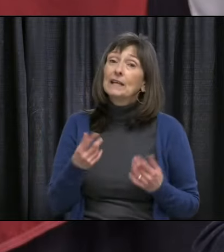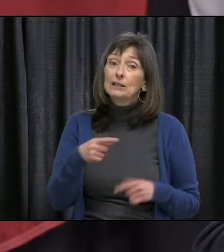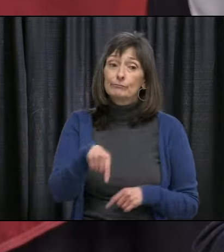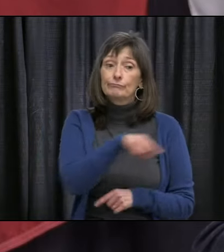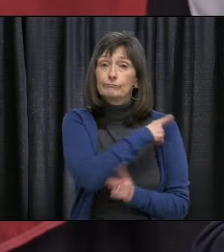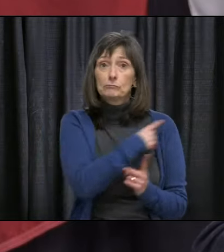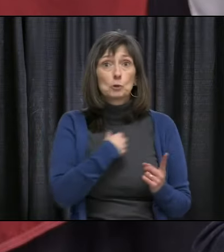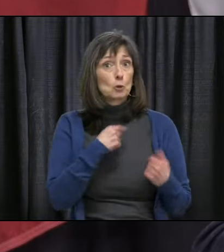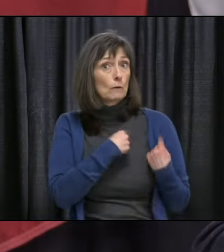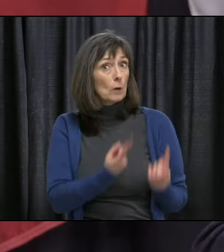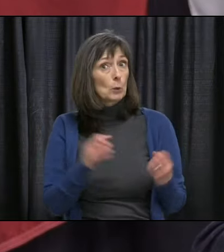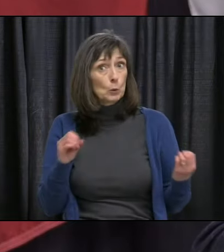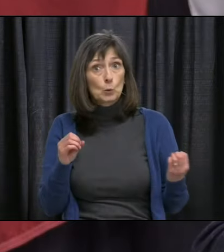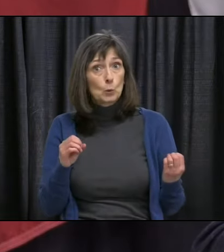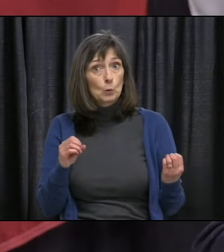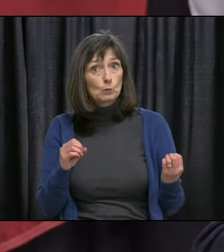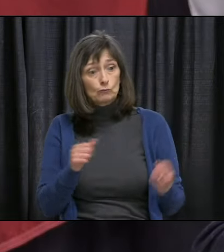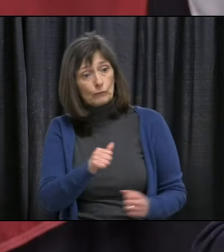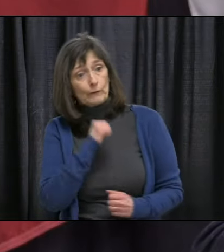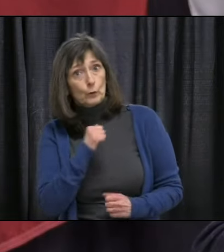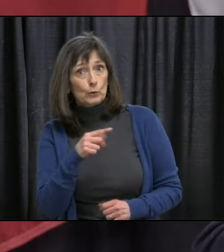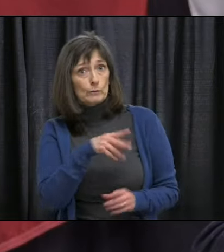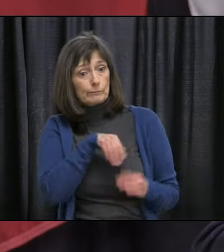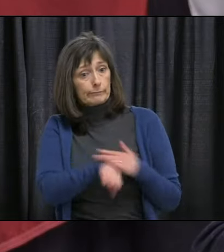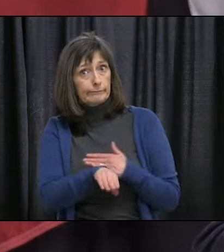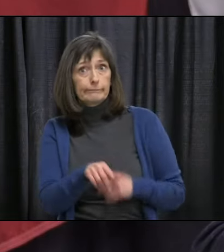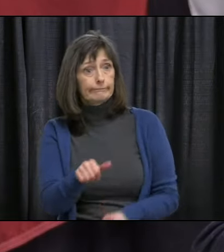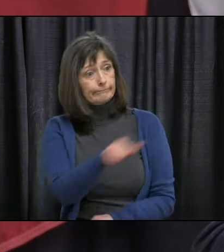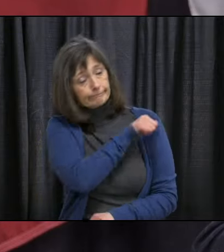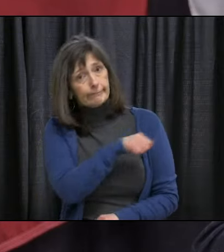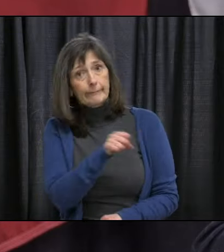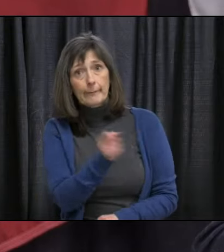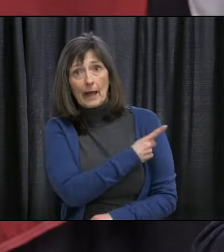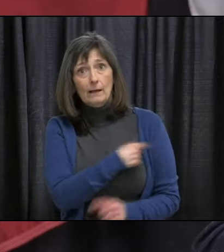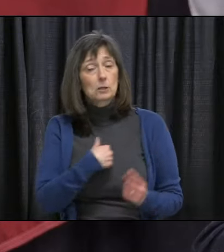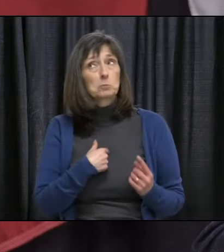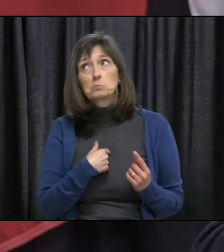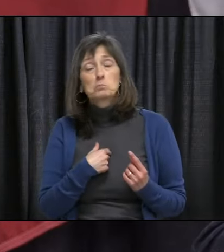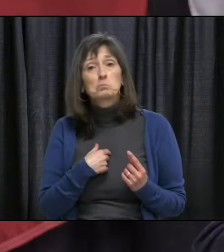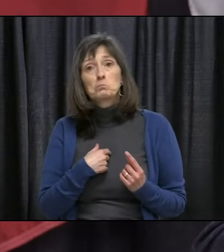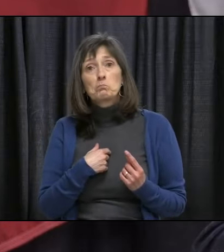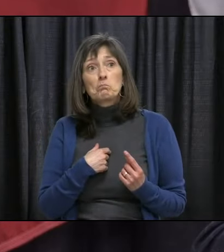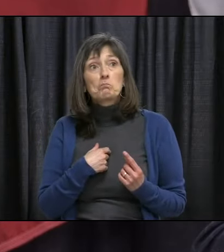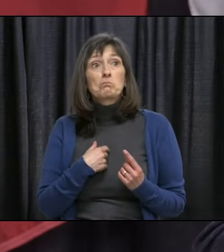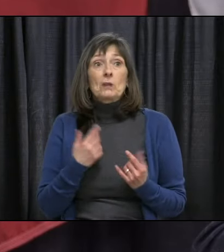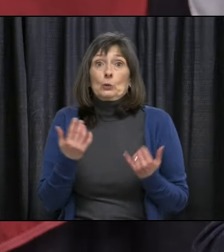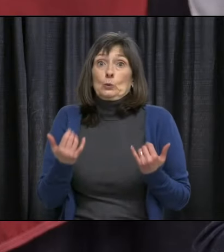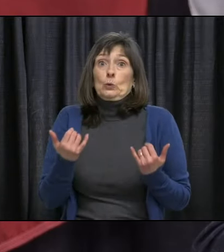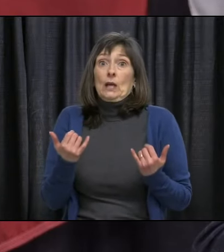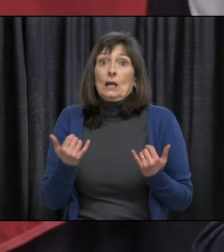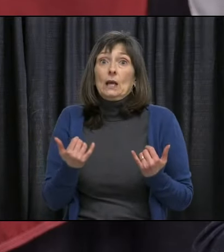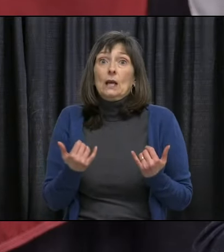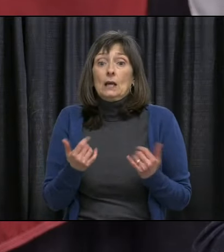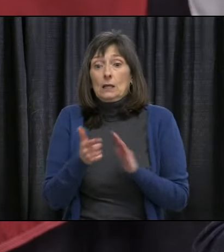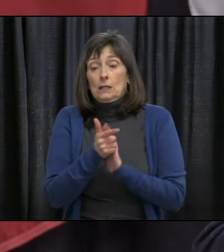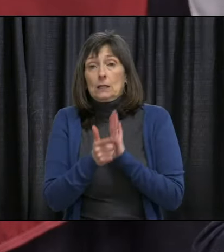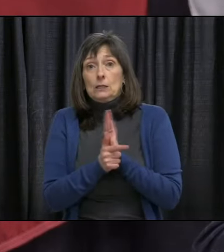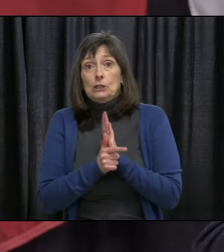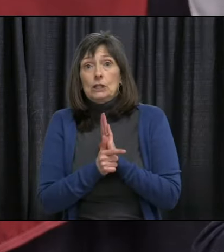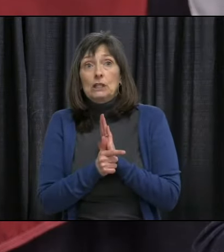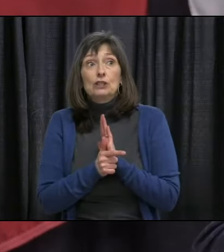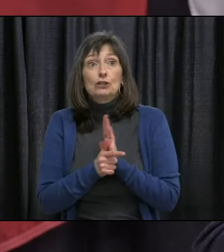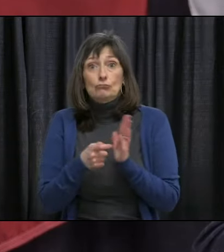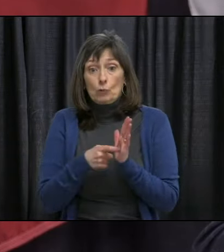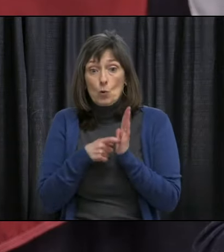wouldn't be aware of any that would have been turned back. The House of Assembly and the measures and the enforcement legislation